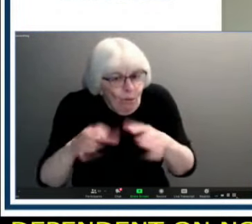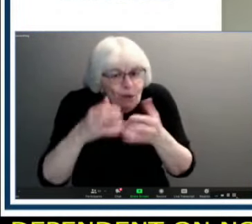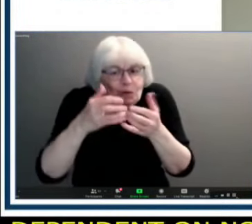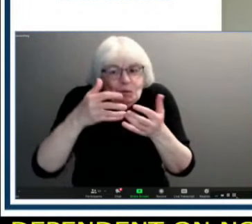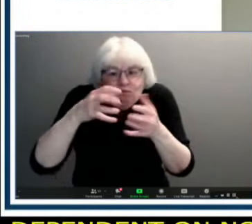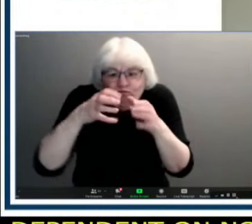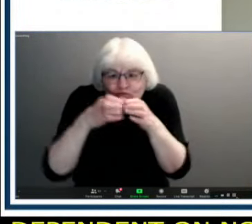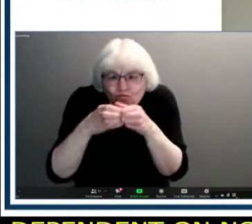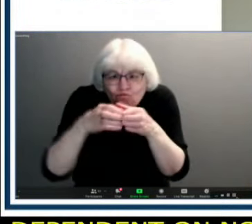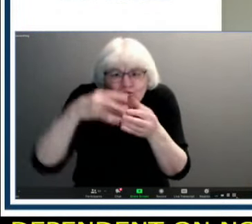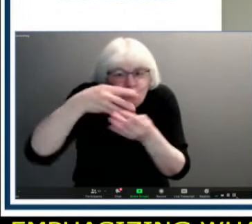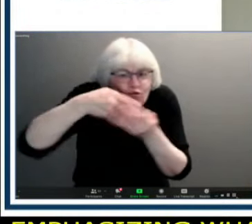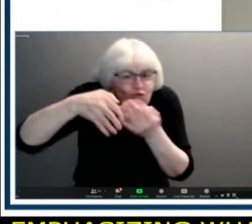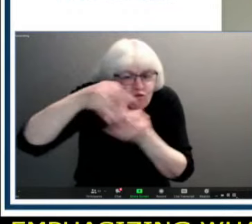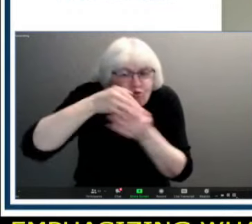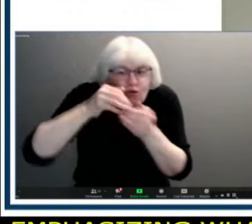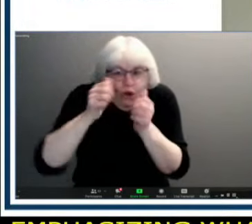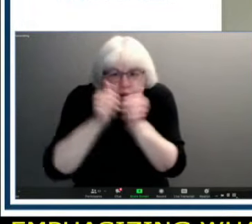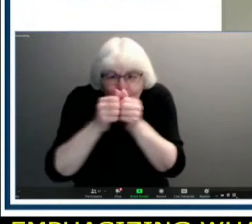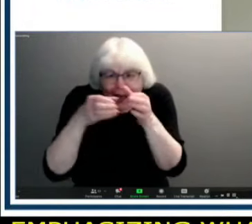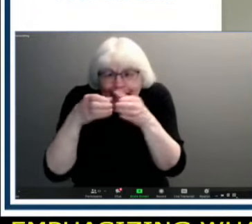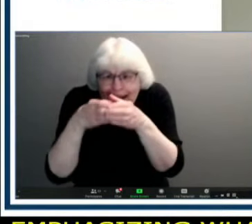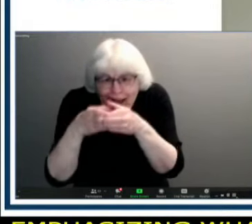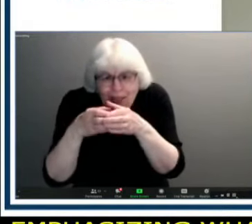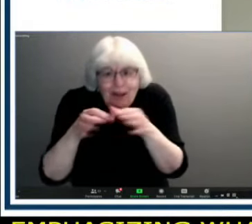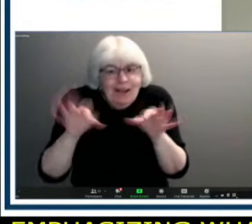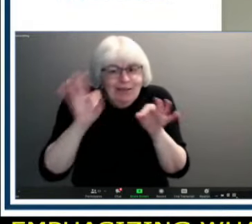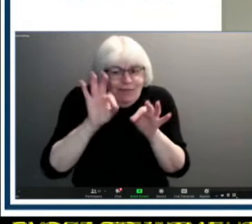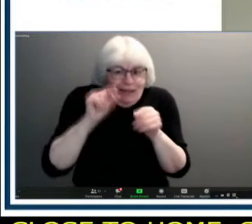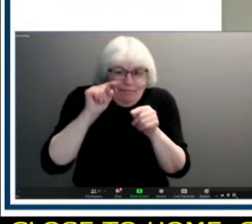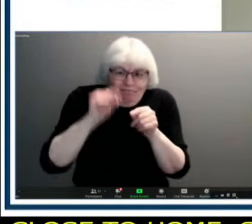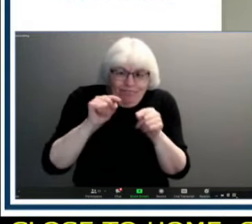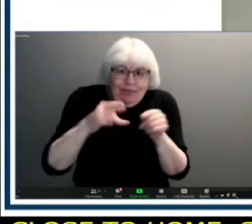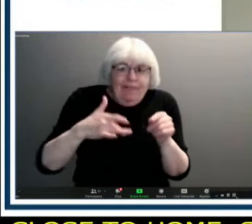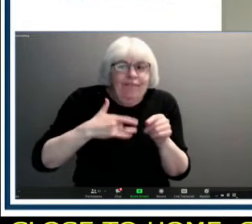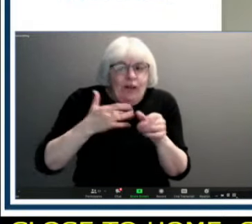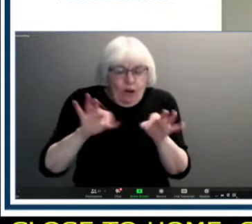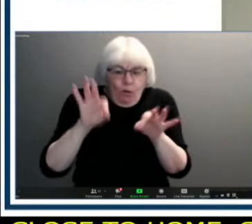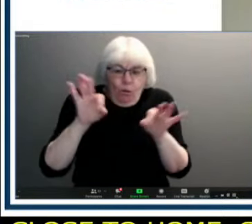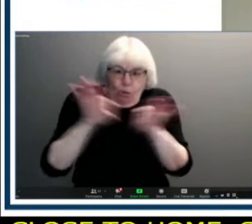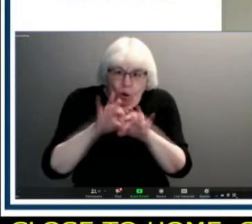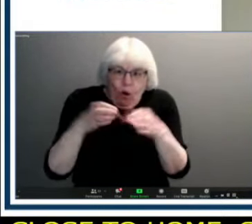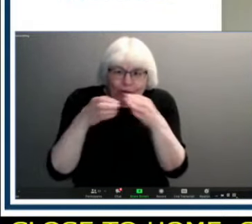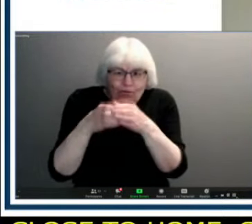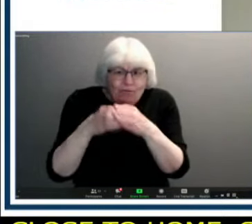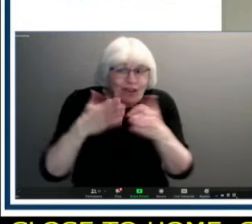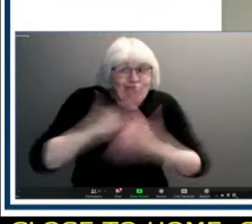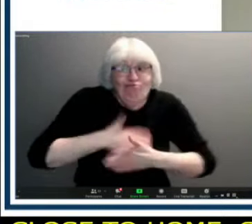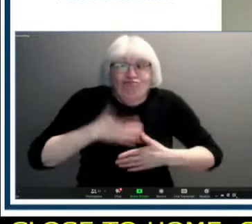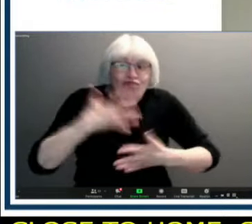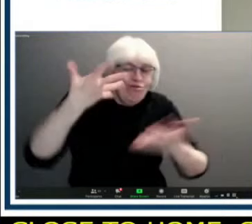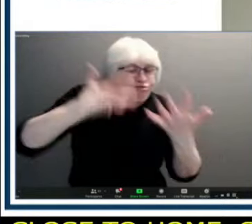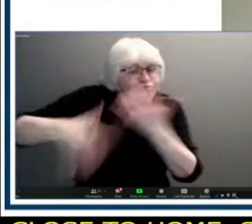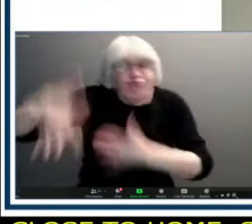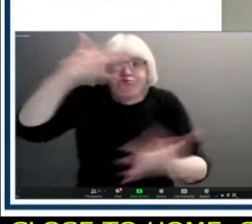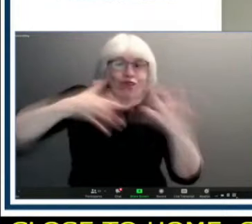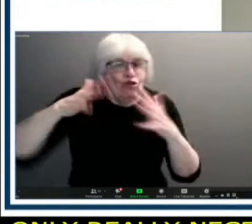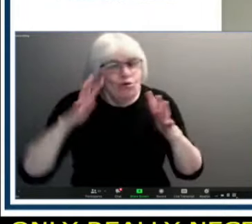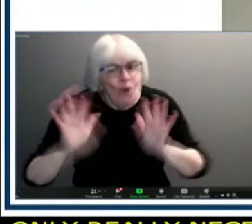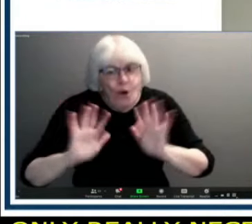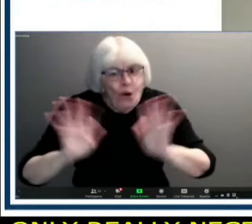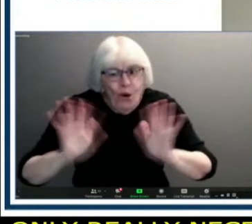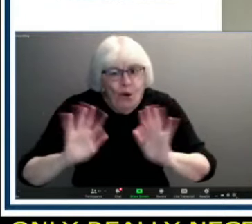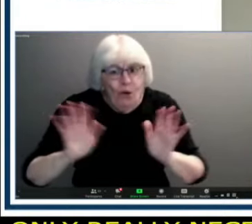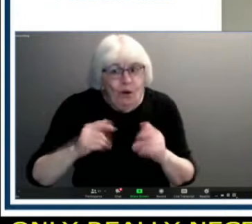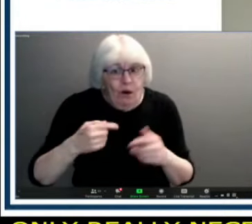really necessary activities. And if we all do that, we will start to see a slowing down of the transmission of